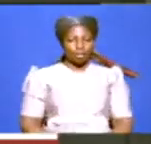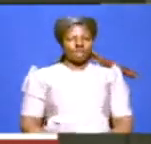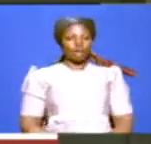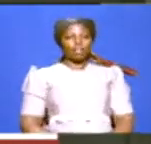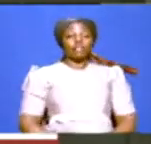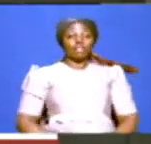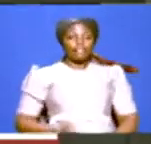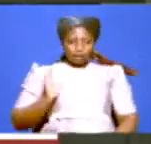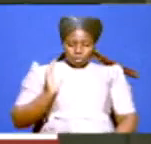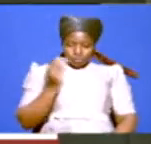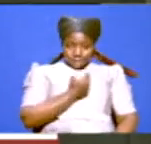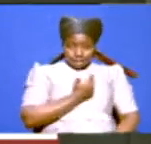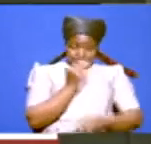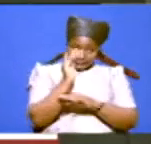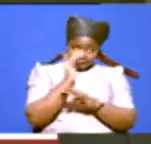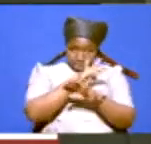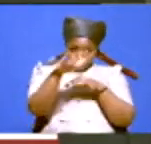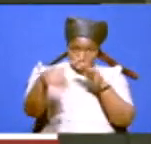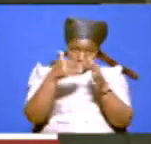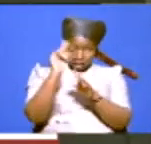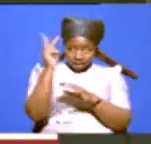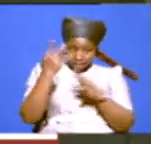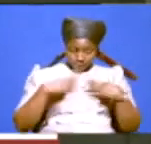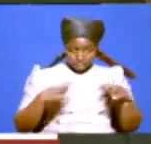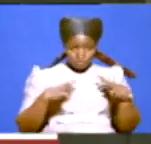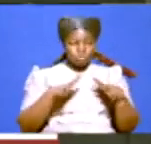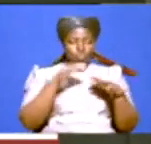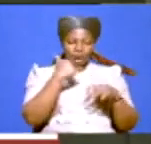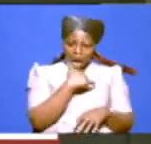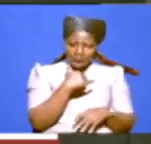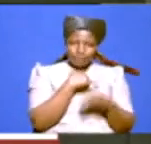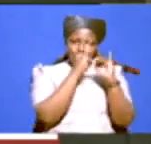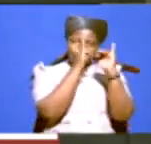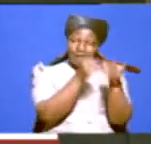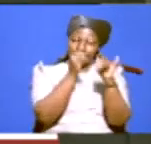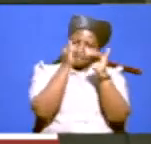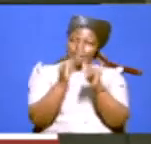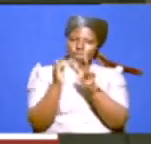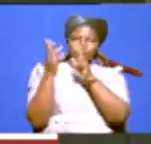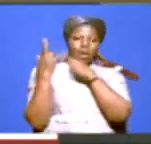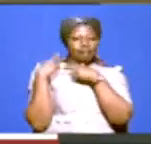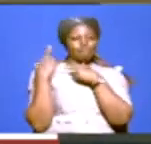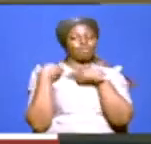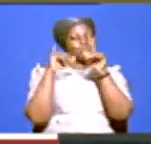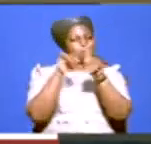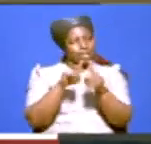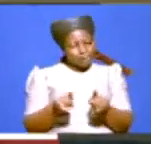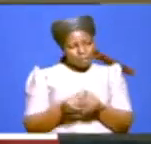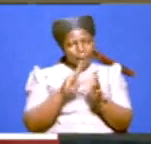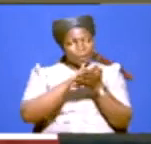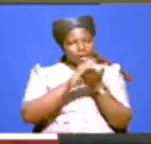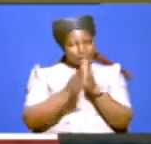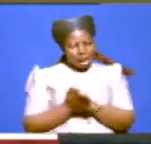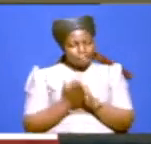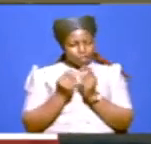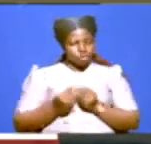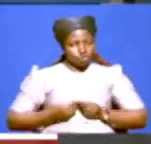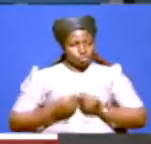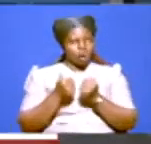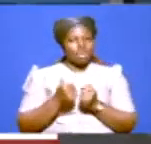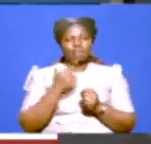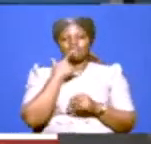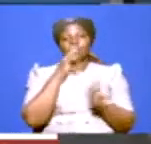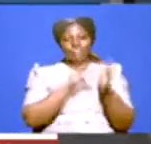therefore urges every Kenyan to take individual responsibility and be part of the solution. Kagwe amesema kuwa vituo vya